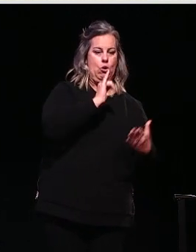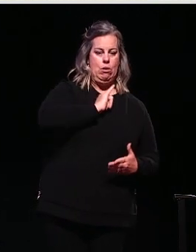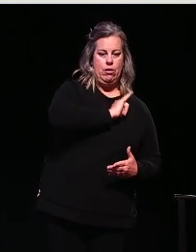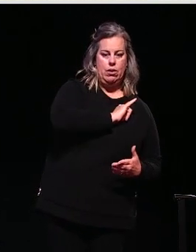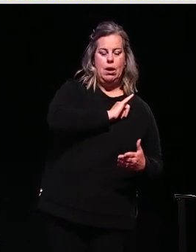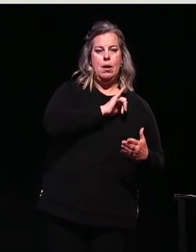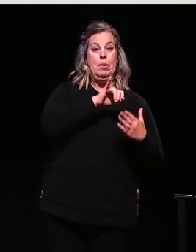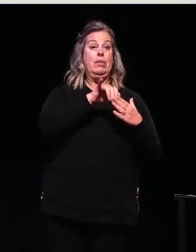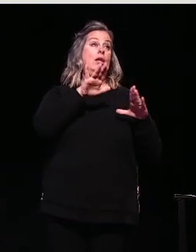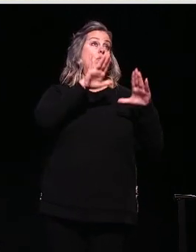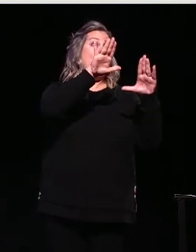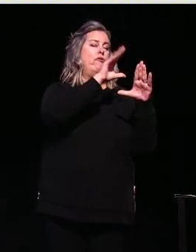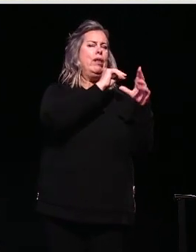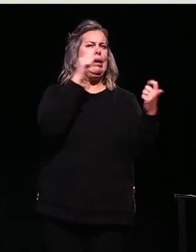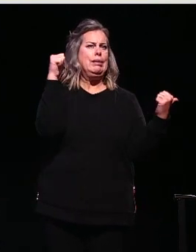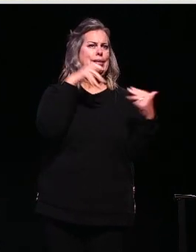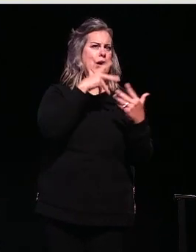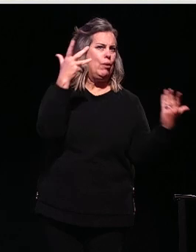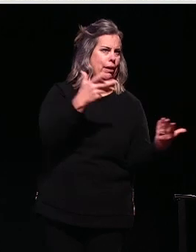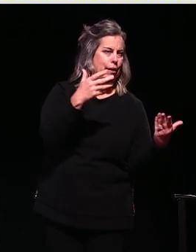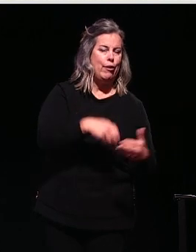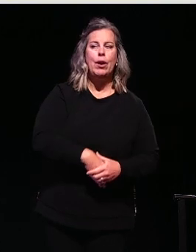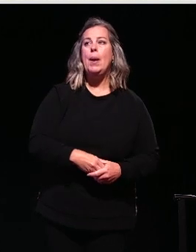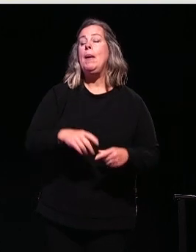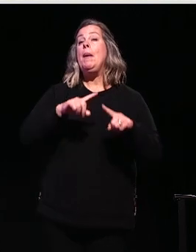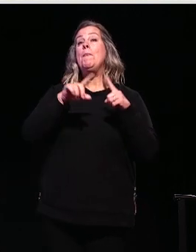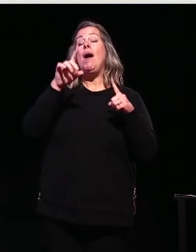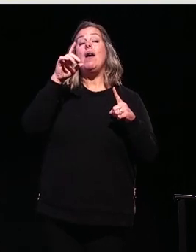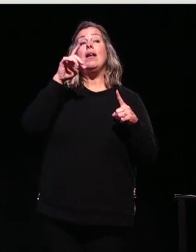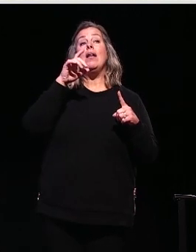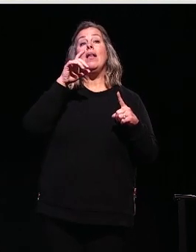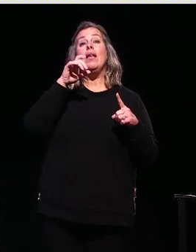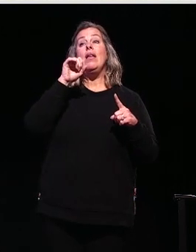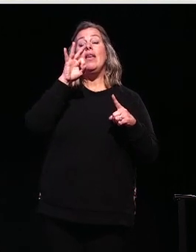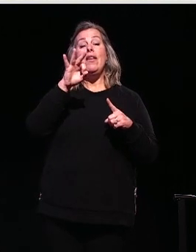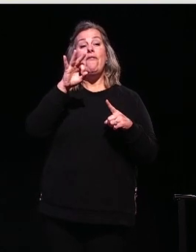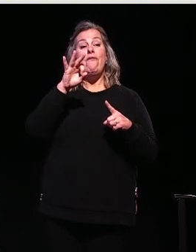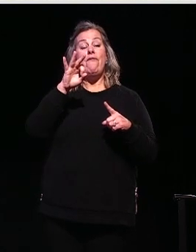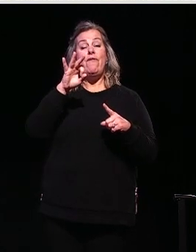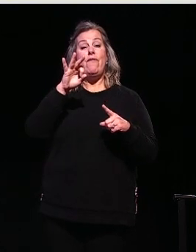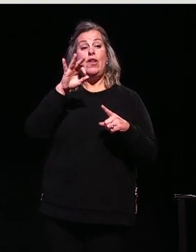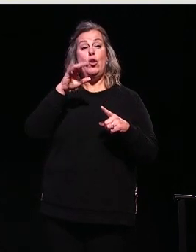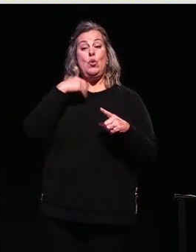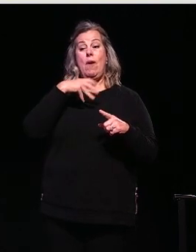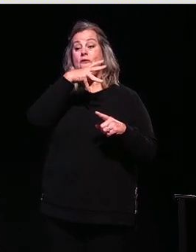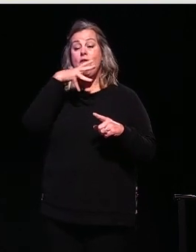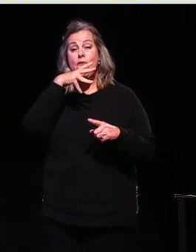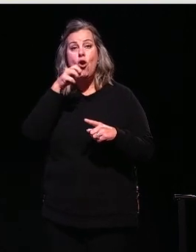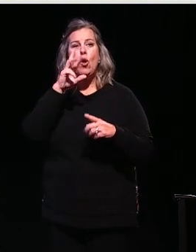and also terrifying. But it works really poorly if you're the manager of a fixed asset or a very weather-sensitive